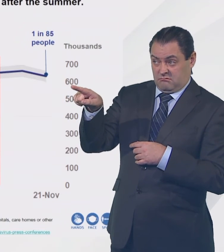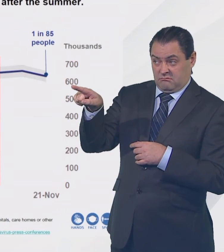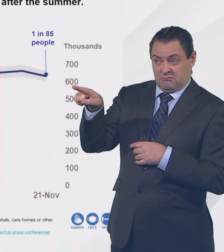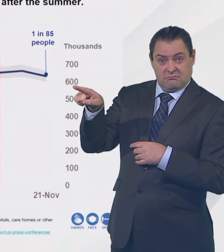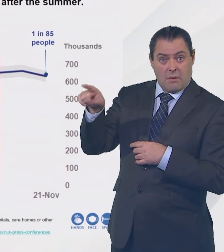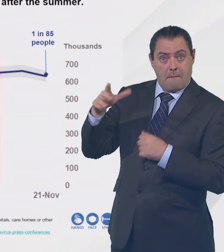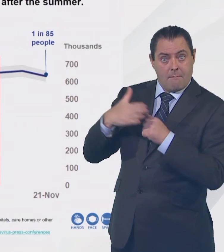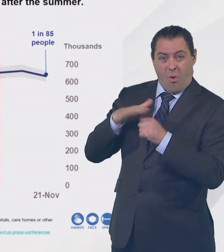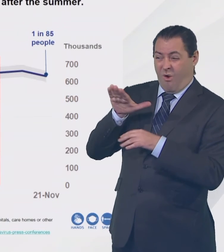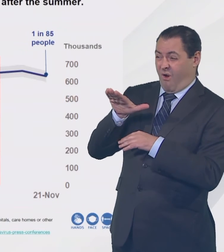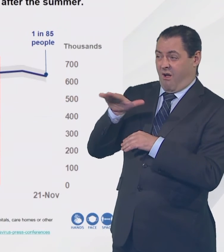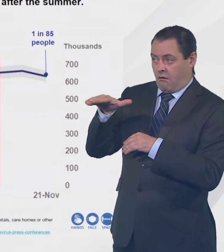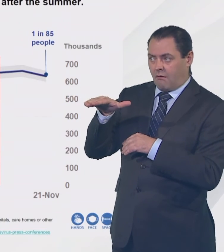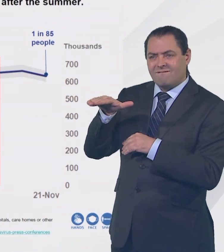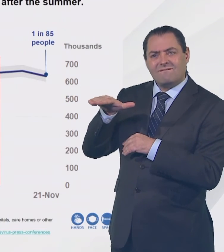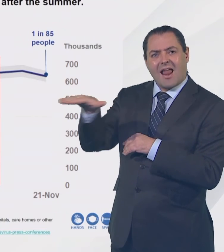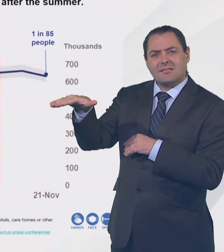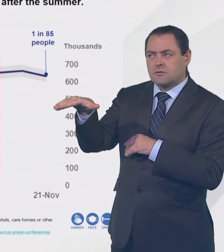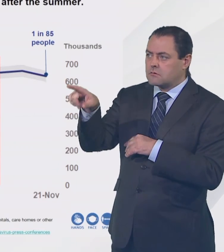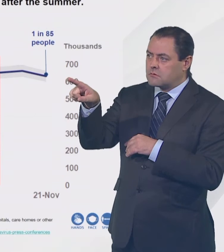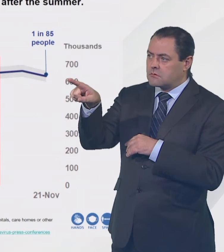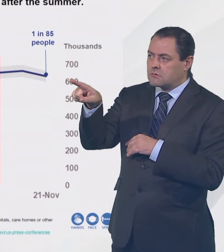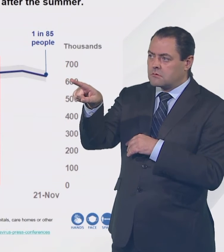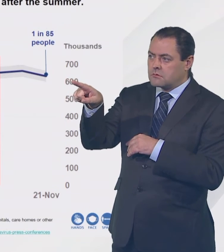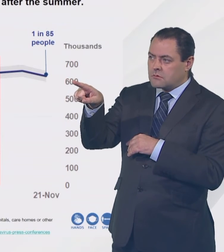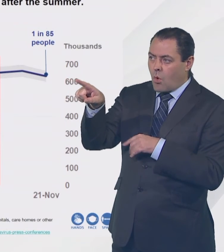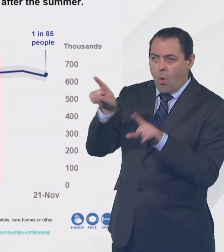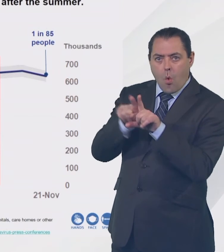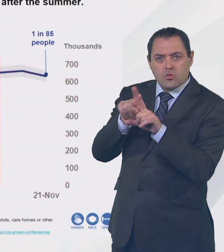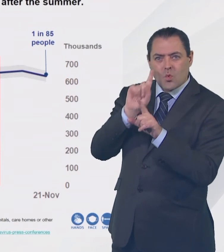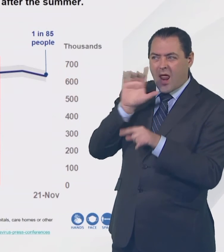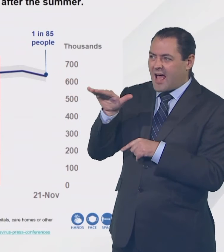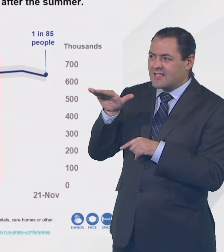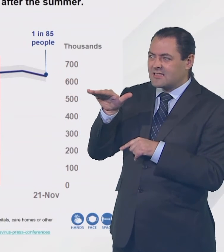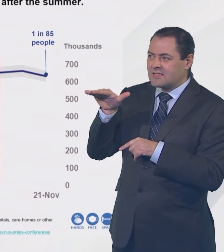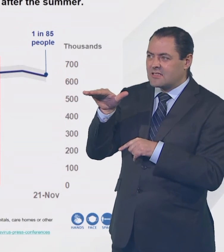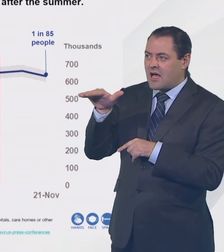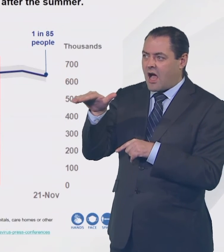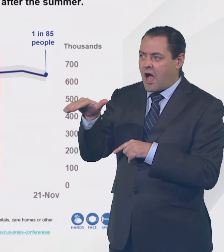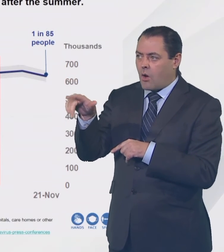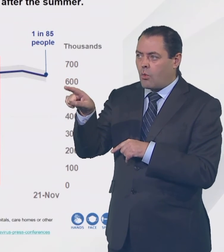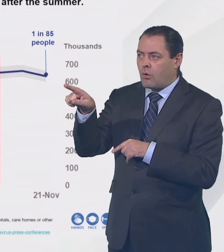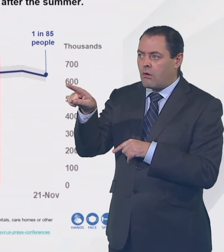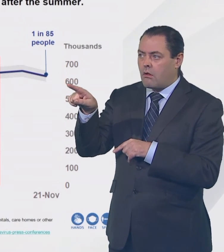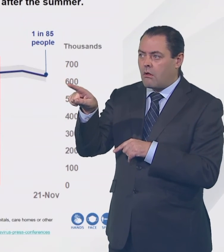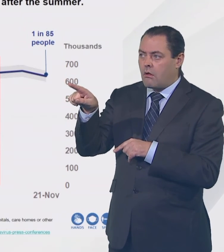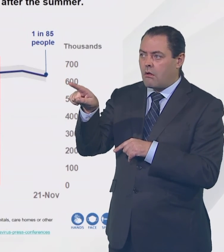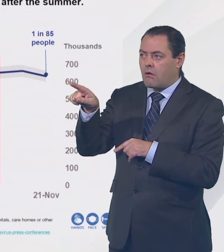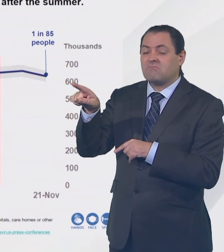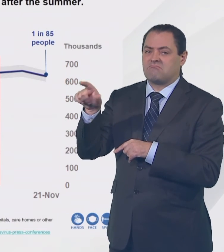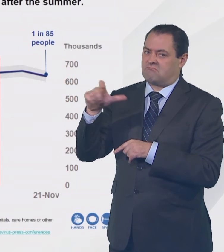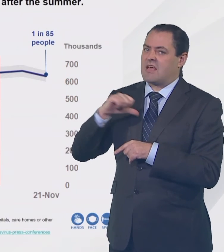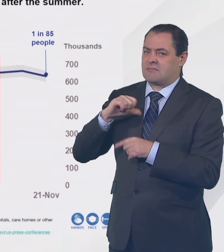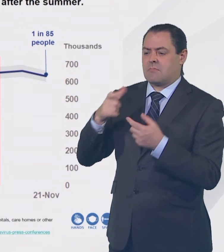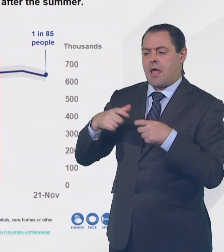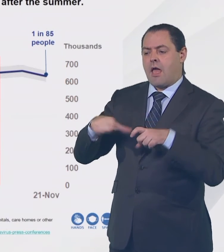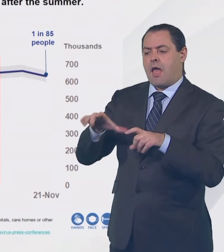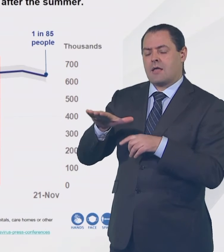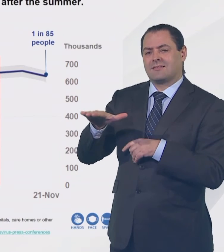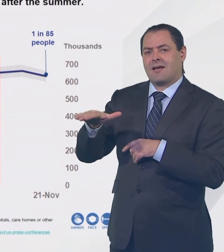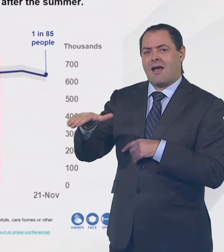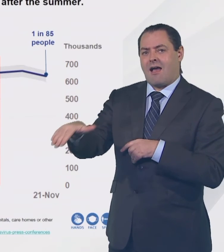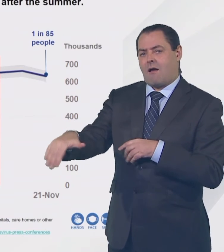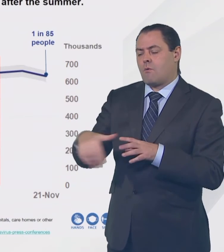flattening, the numbers aren't going up, but they look as though they're beginning to come down, and we would expect that to continue. So the